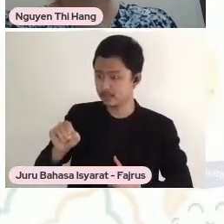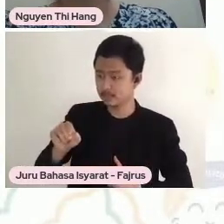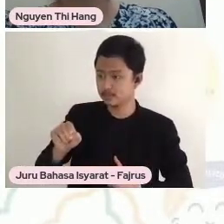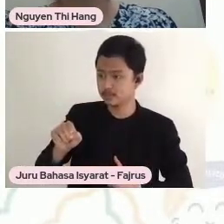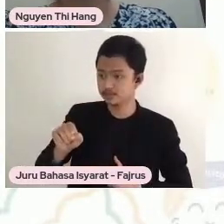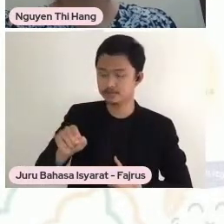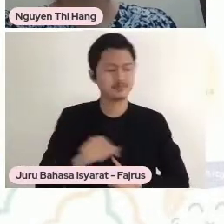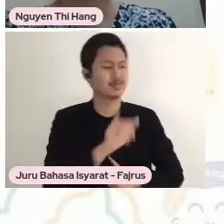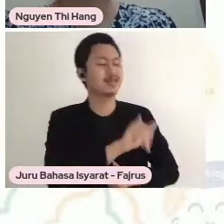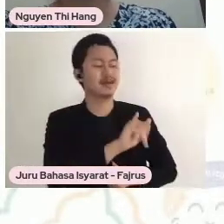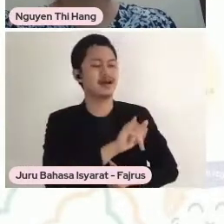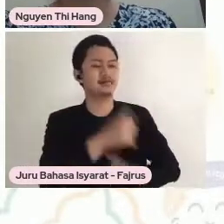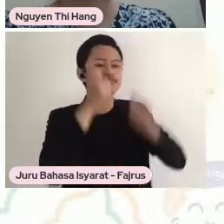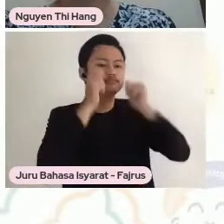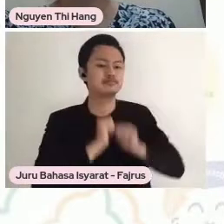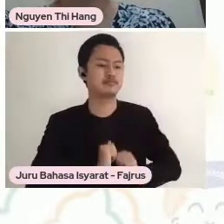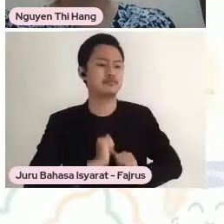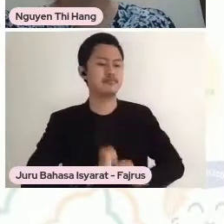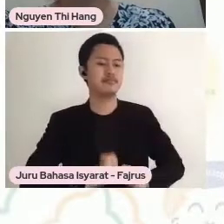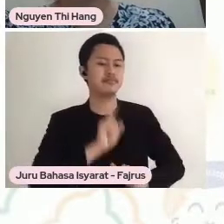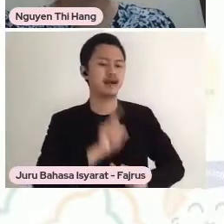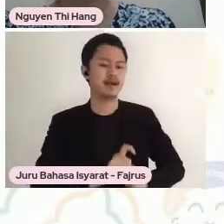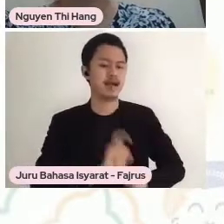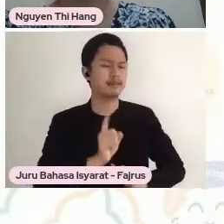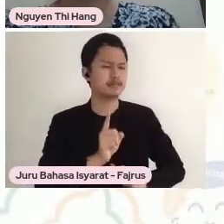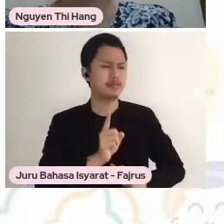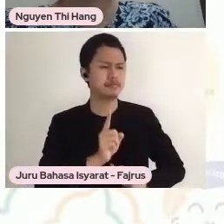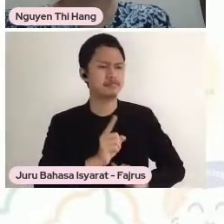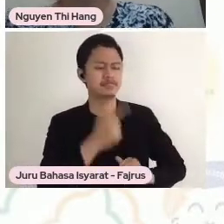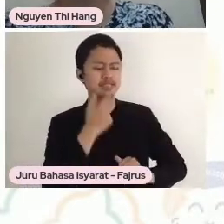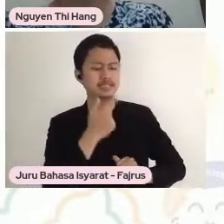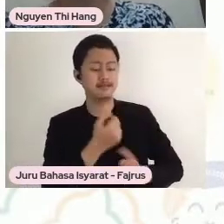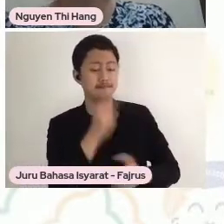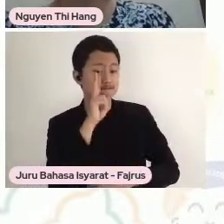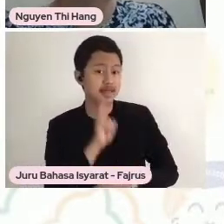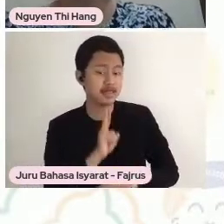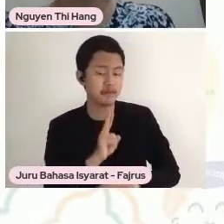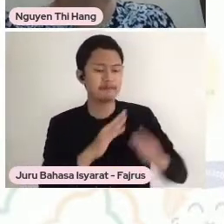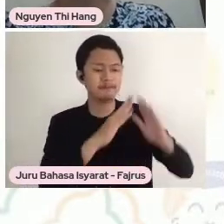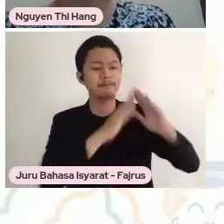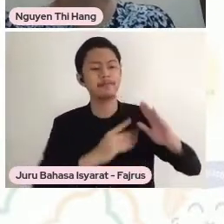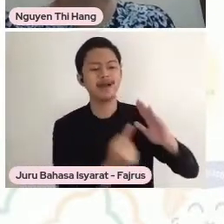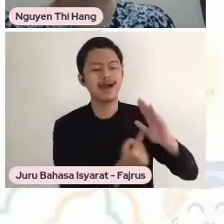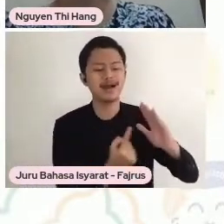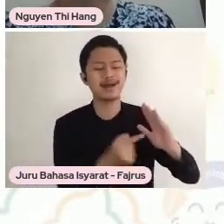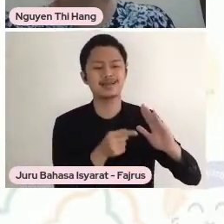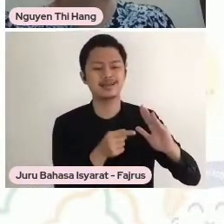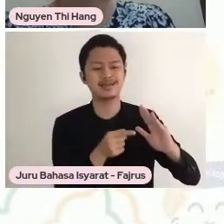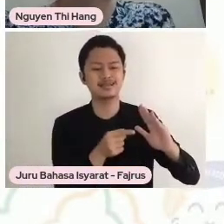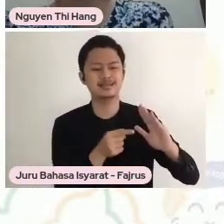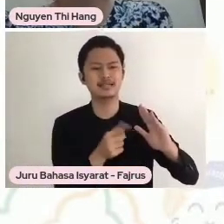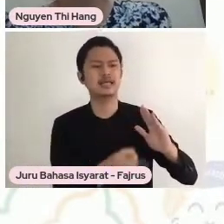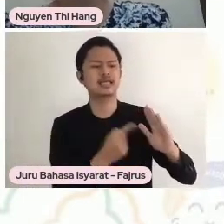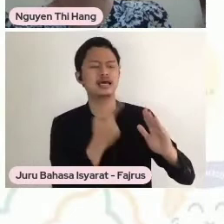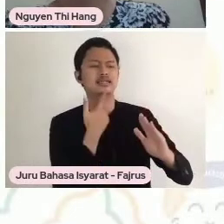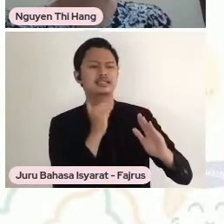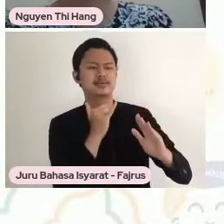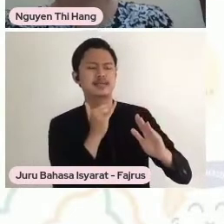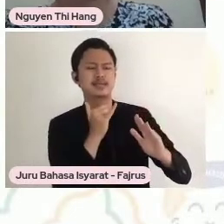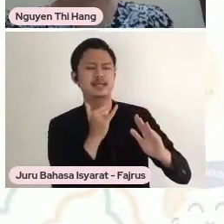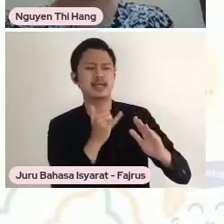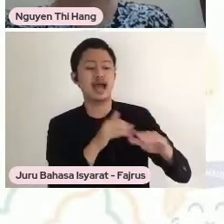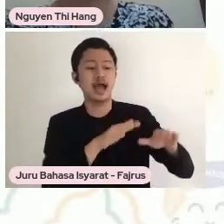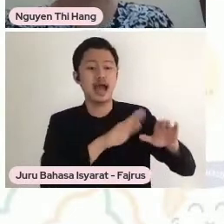Yes, because the quarantine in Vietnam, we take the children from home to